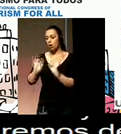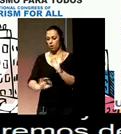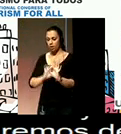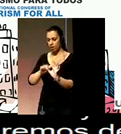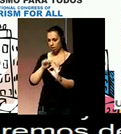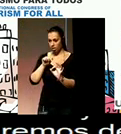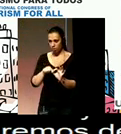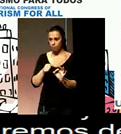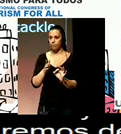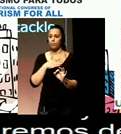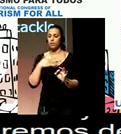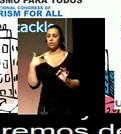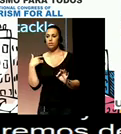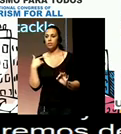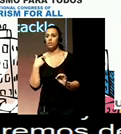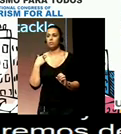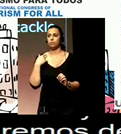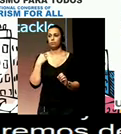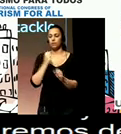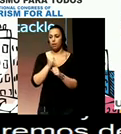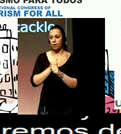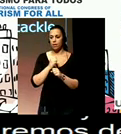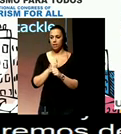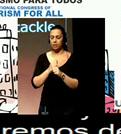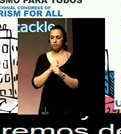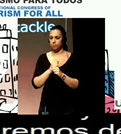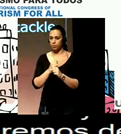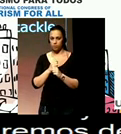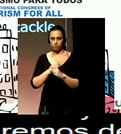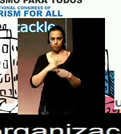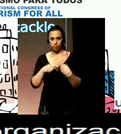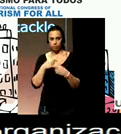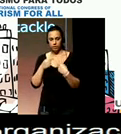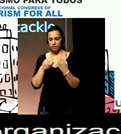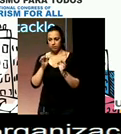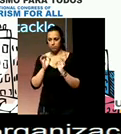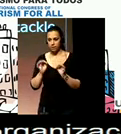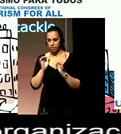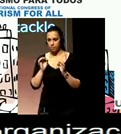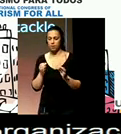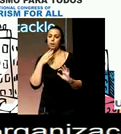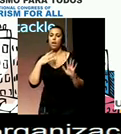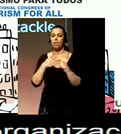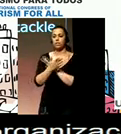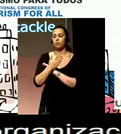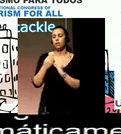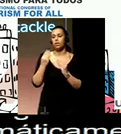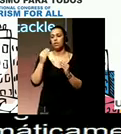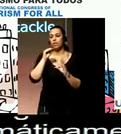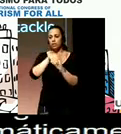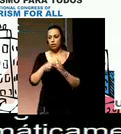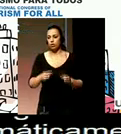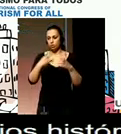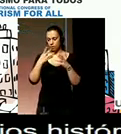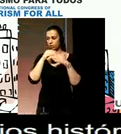accessibility of a portfolio of historic buildings. So to talk about the challenges, I